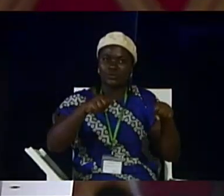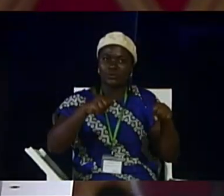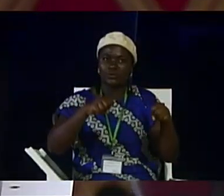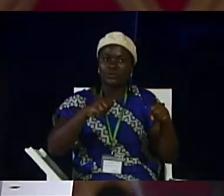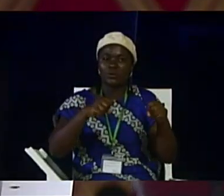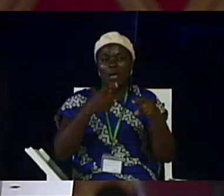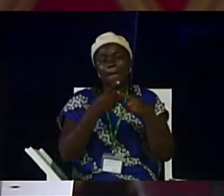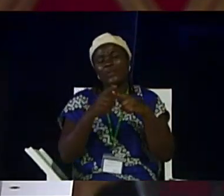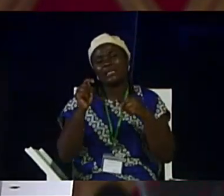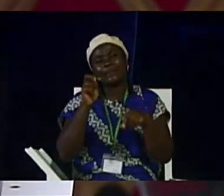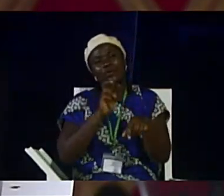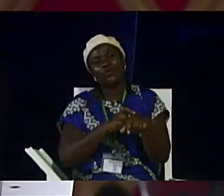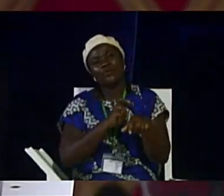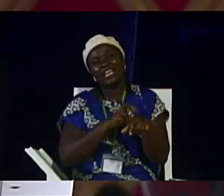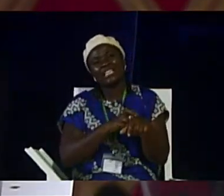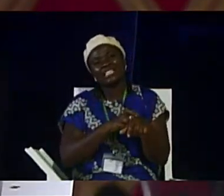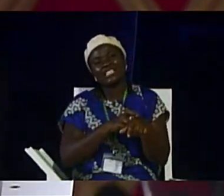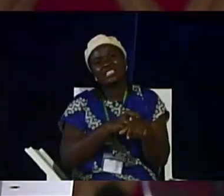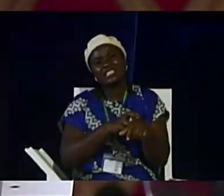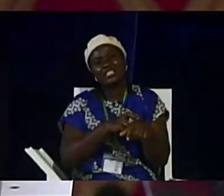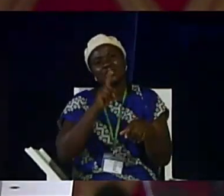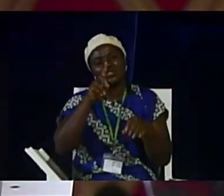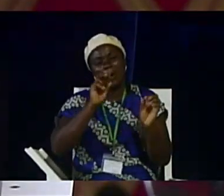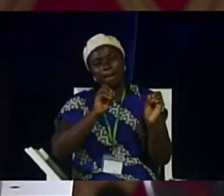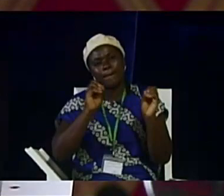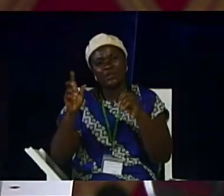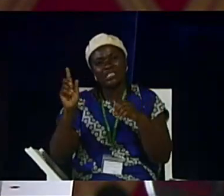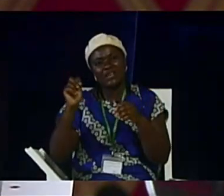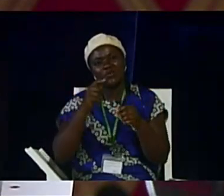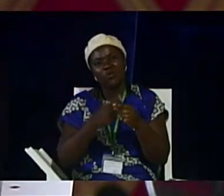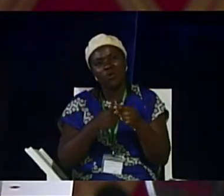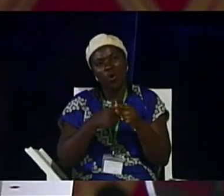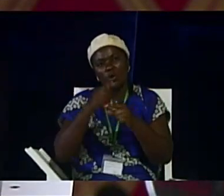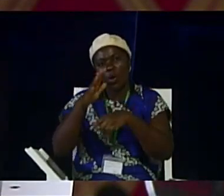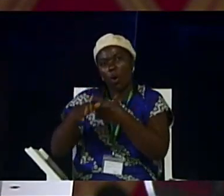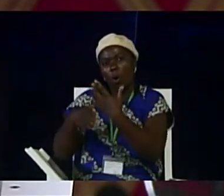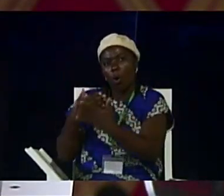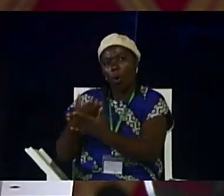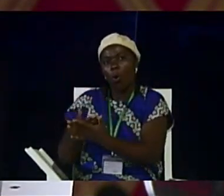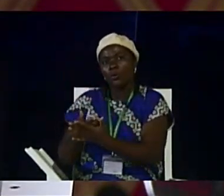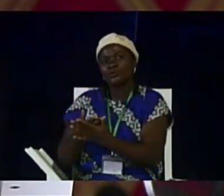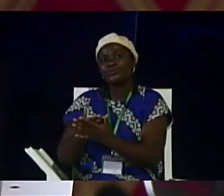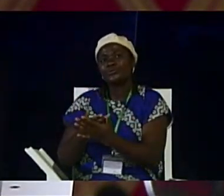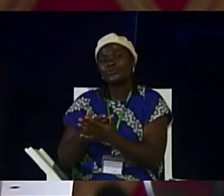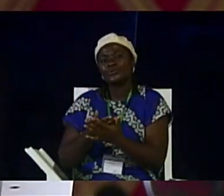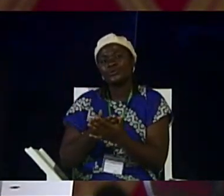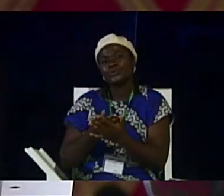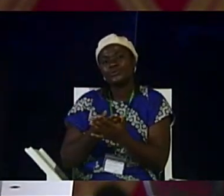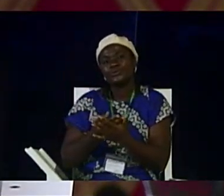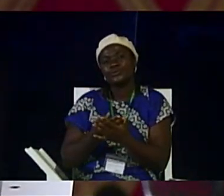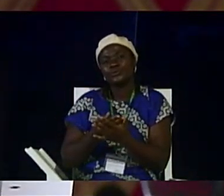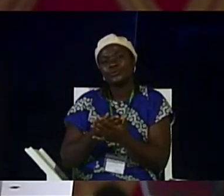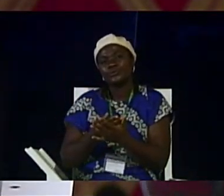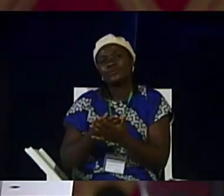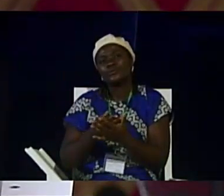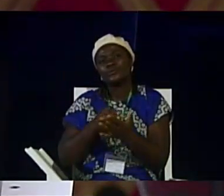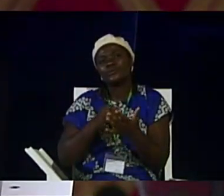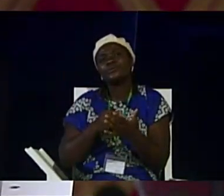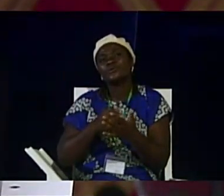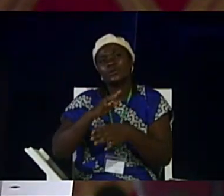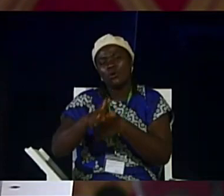the moment that you put the word all in front of it, as to say